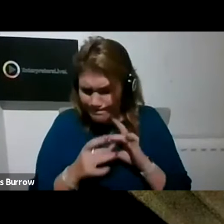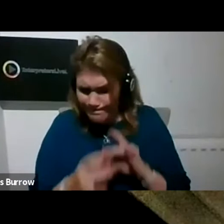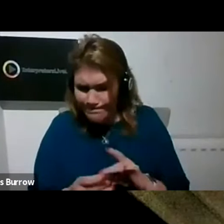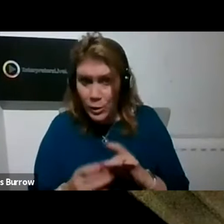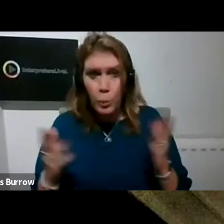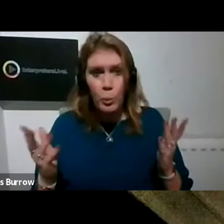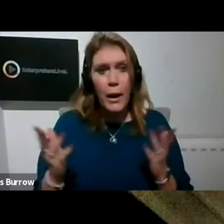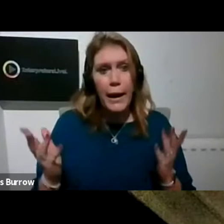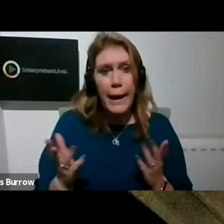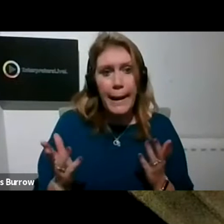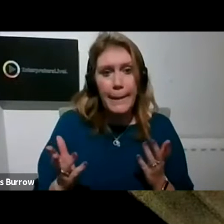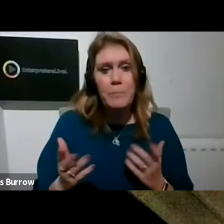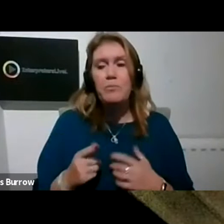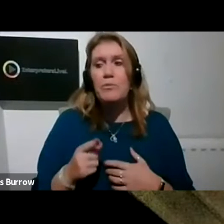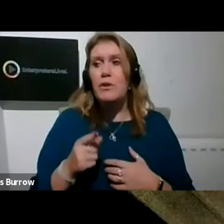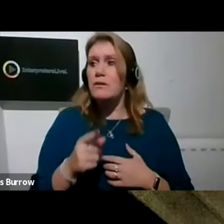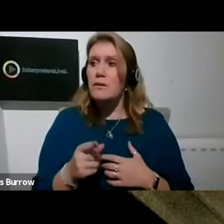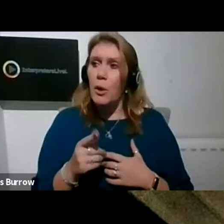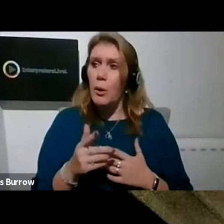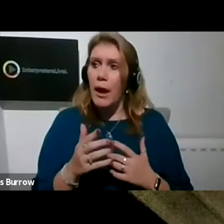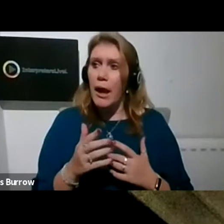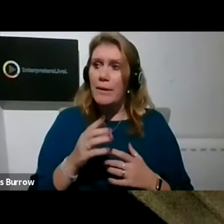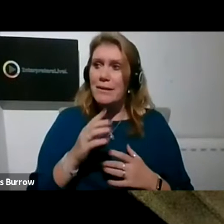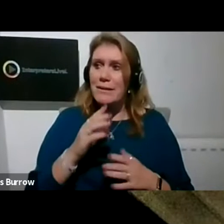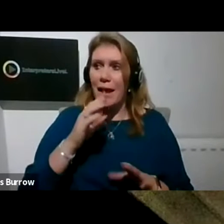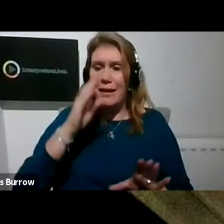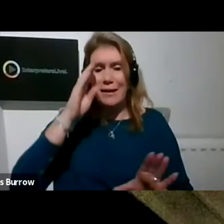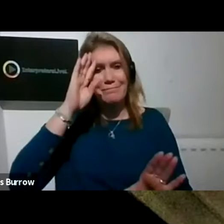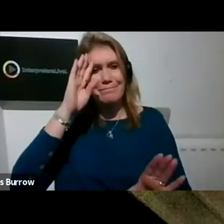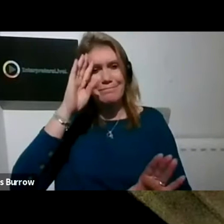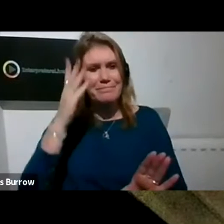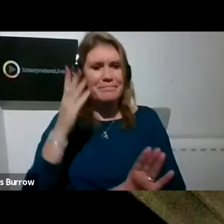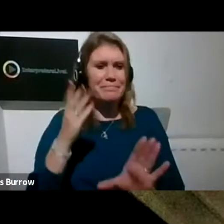so it was almost like a sociological experiment, which I